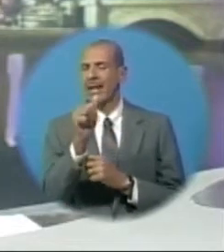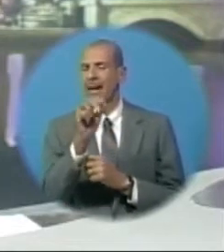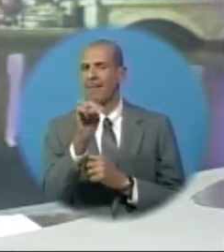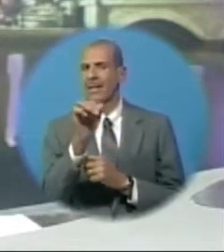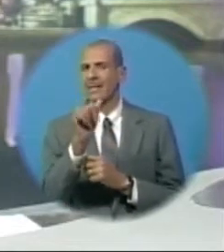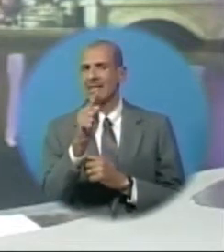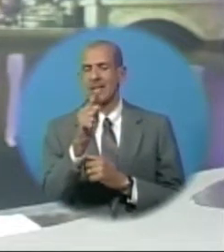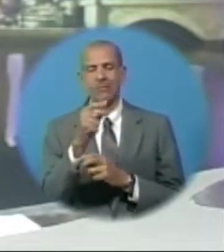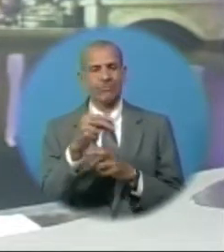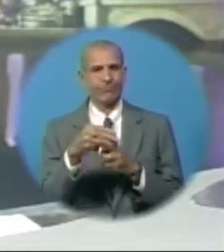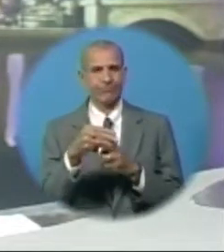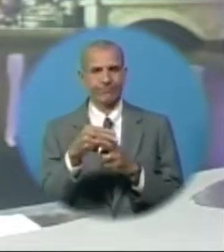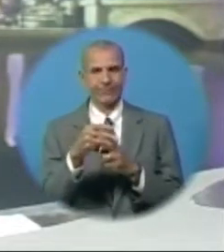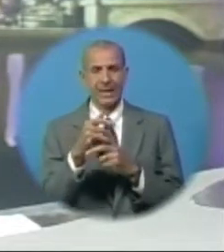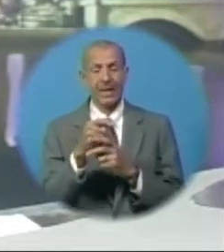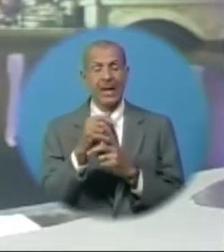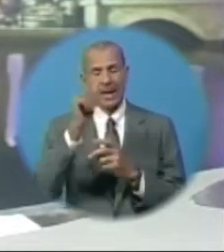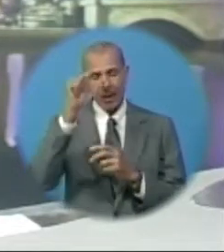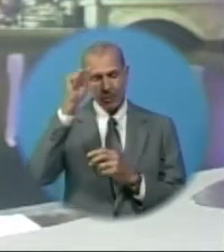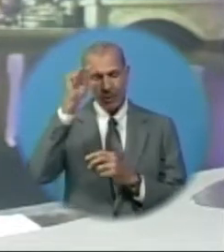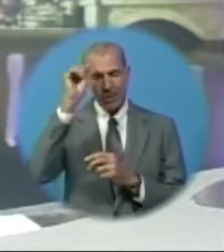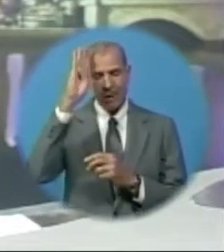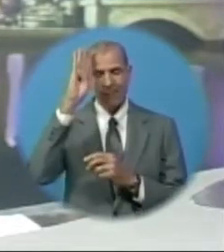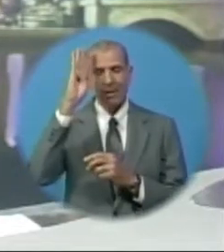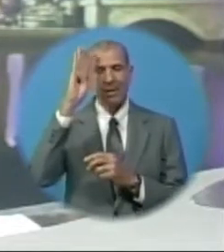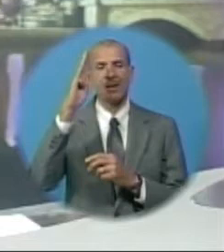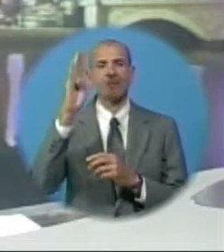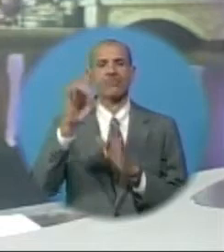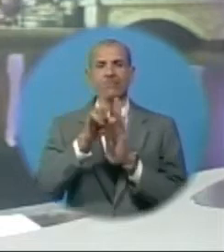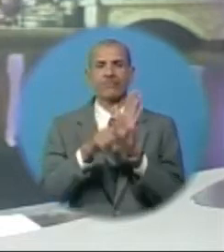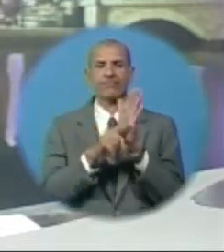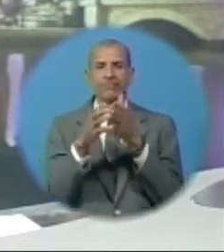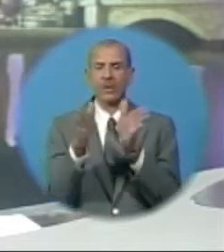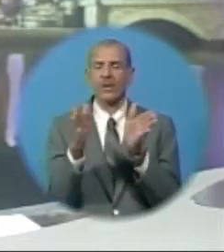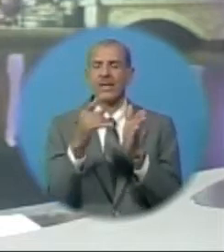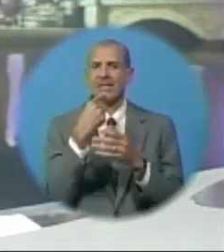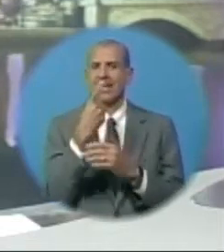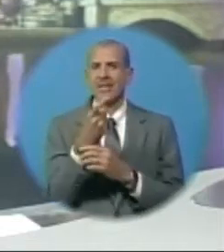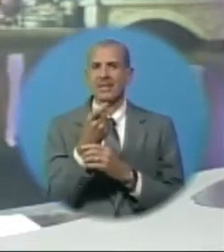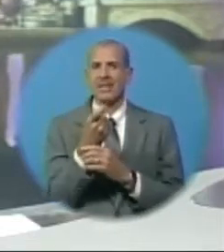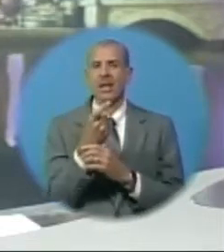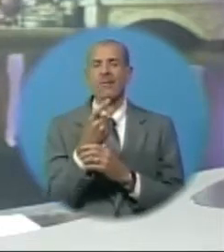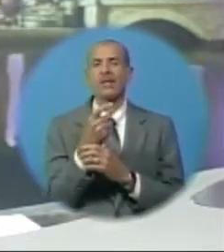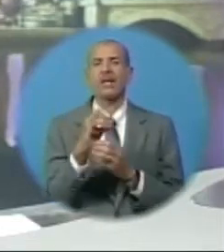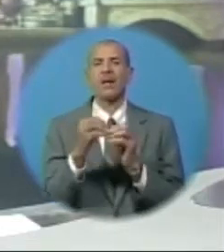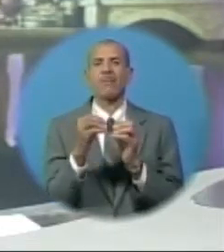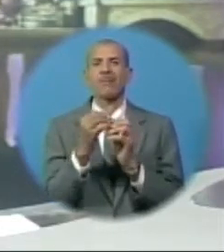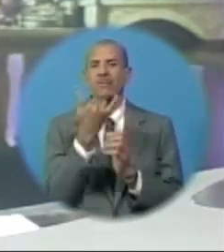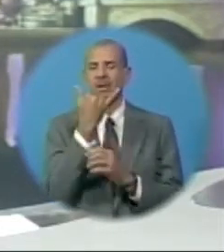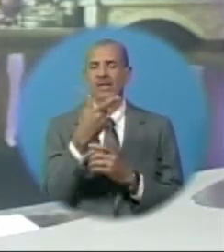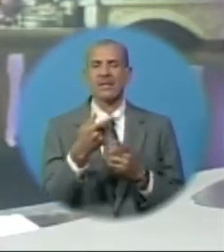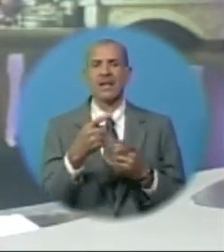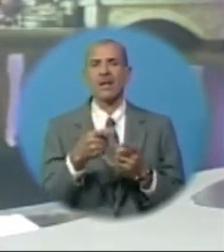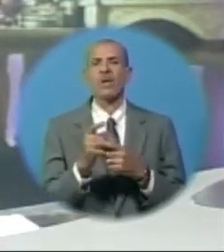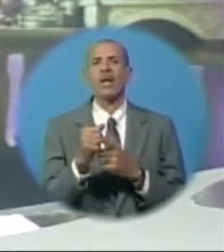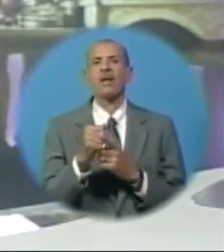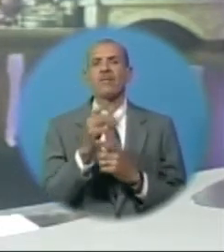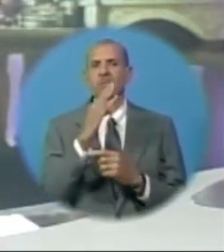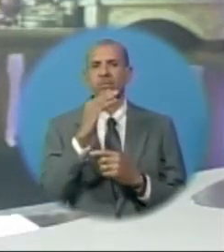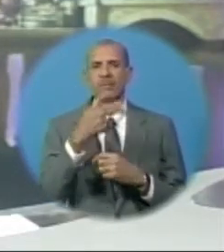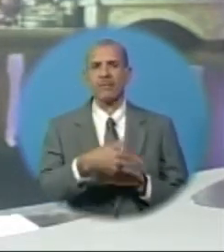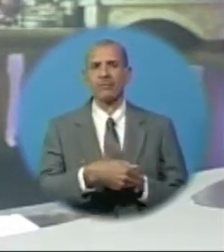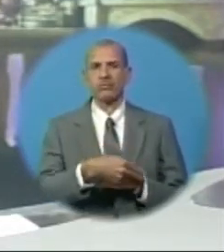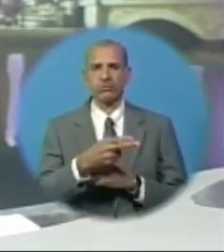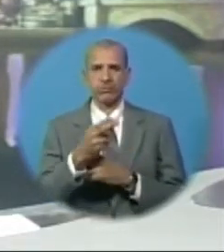Adriel Brathwaite made this clear while responding to the media about the increasing number of crimes being committed with illegal